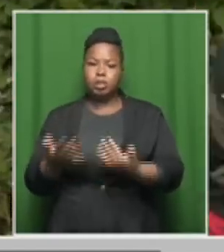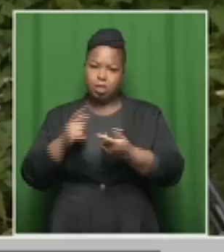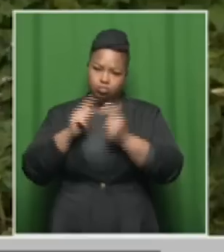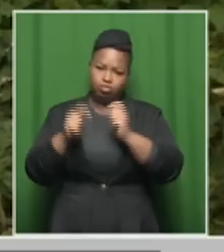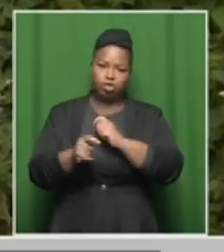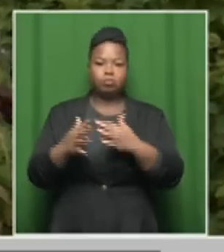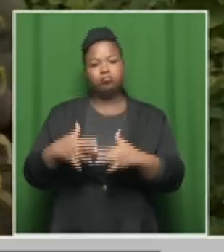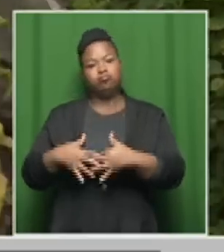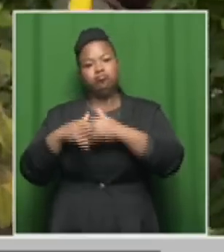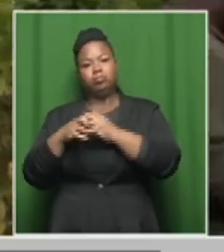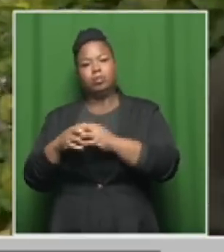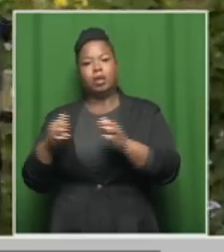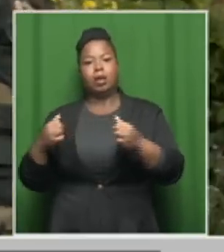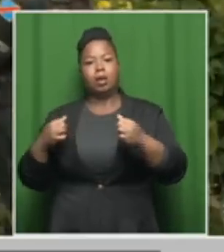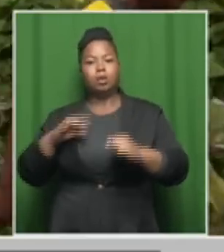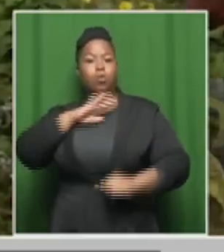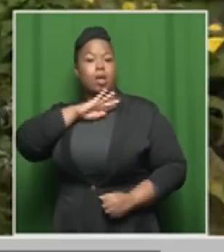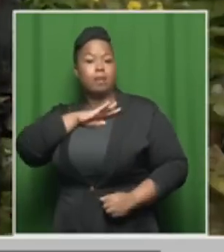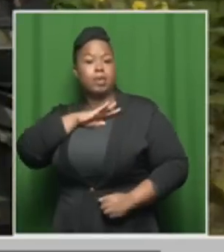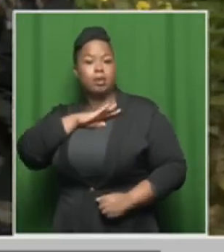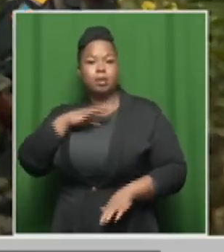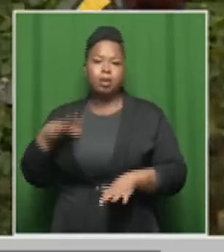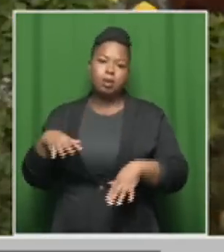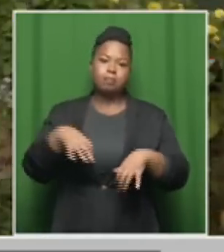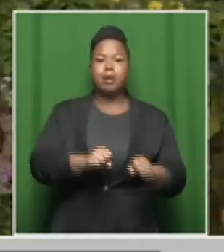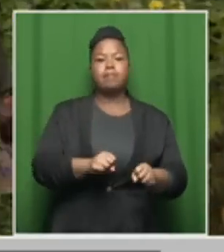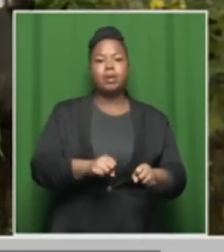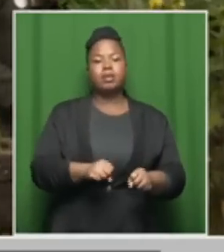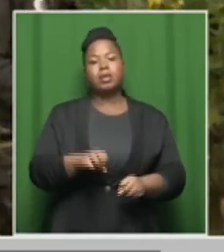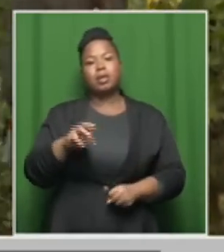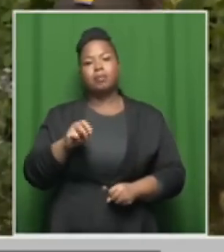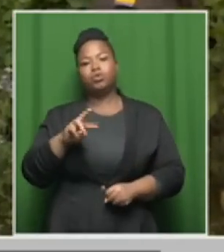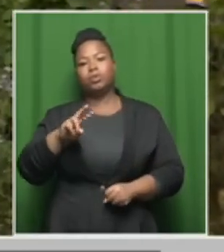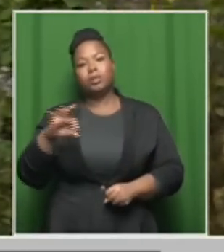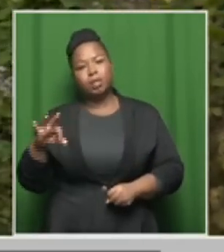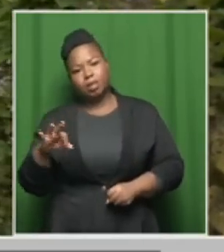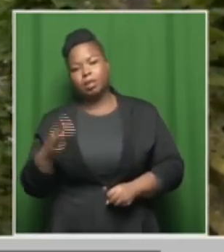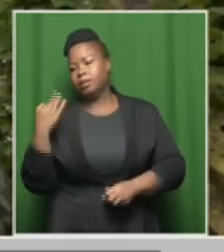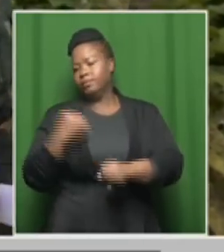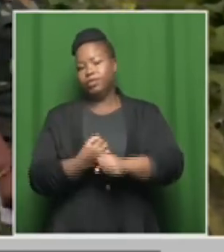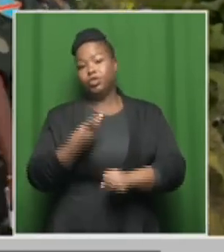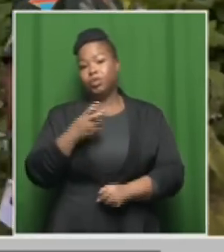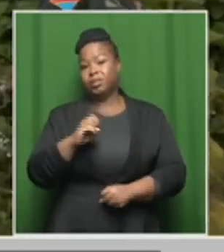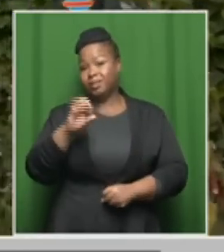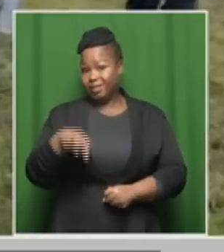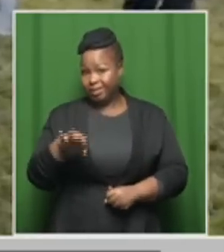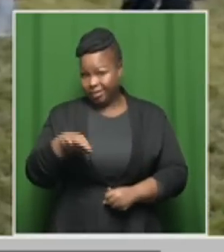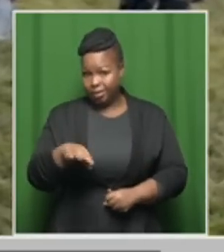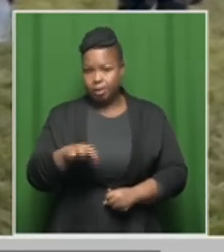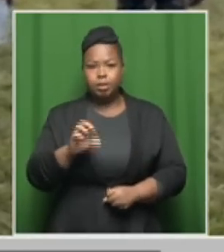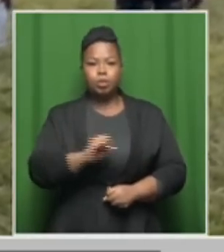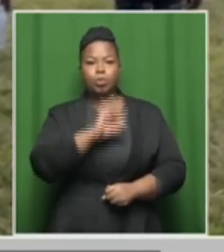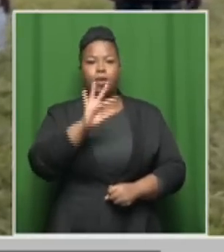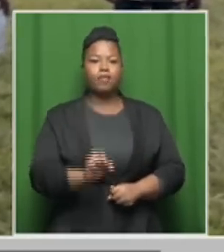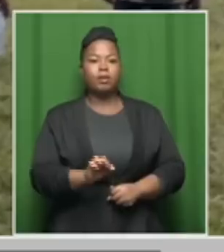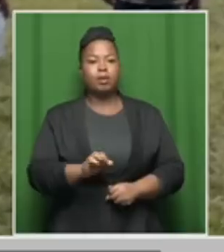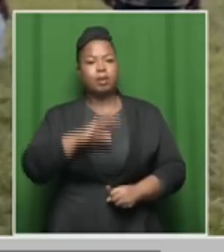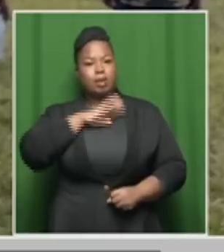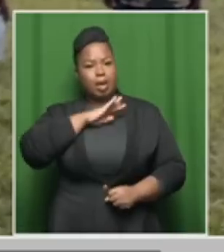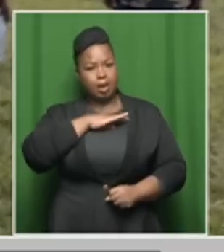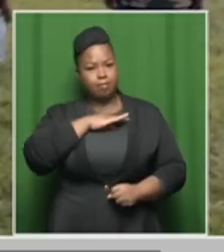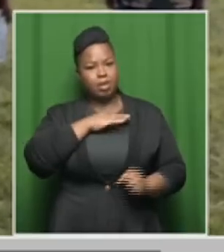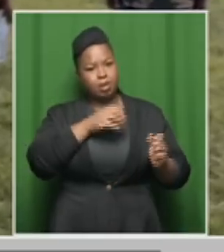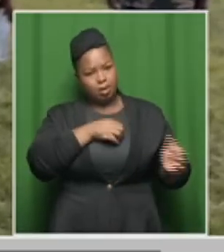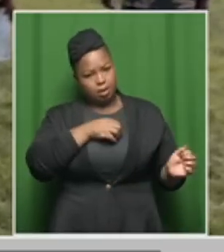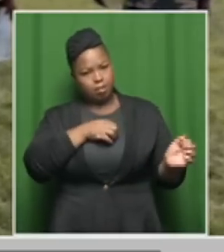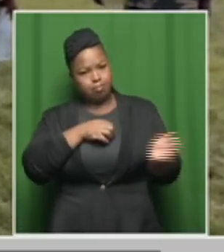out, took Goma as M23 back in 2013, where the South African then sent